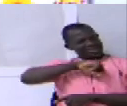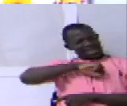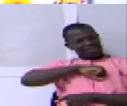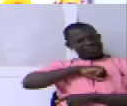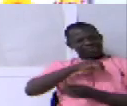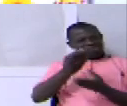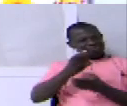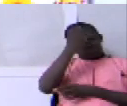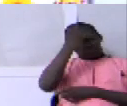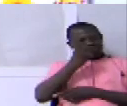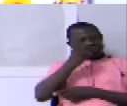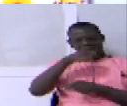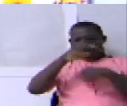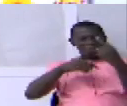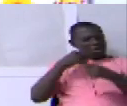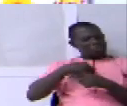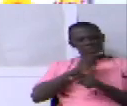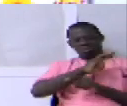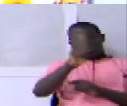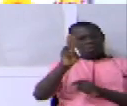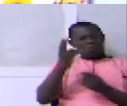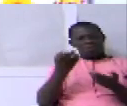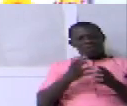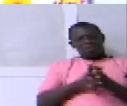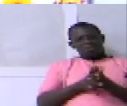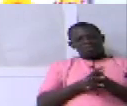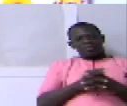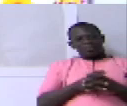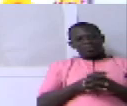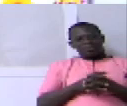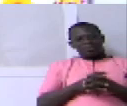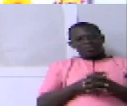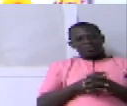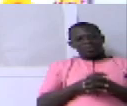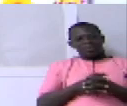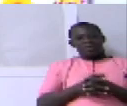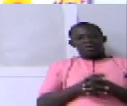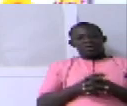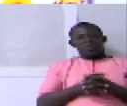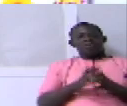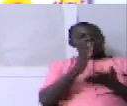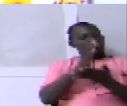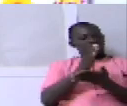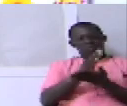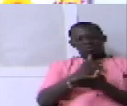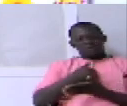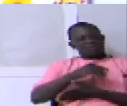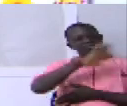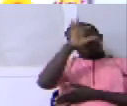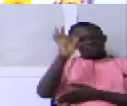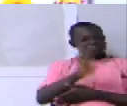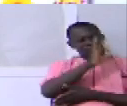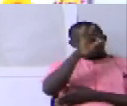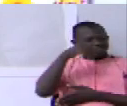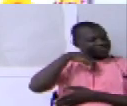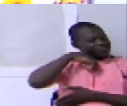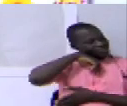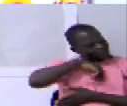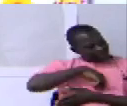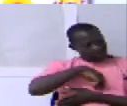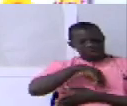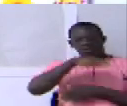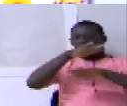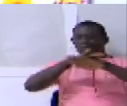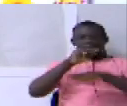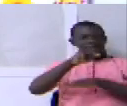yake Lamin Jah la bari obeya ataman kamfano ntekama. Definitely I felt very bad on that day. Tonya